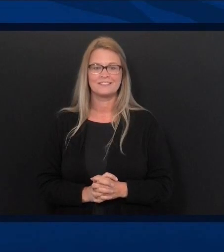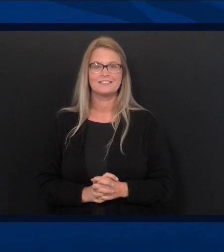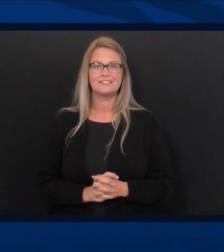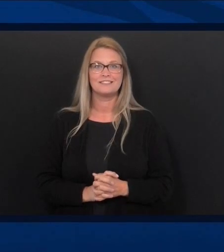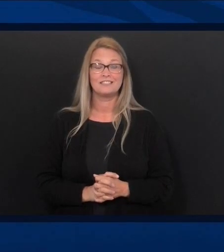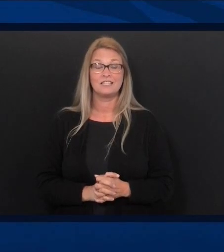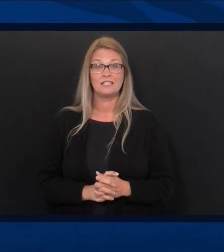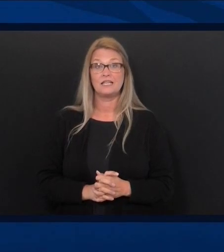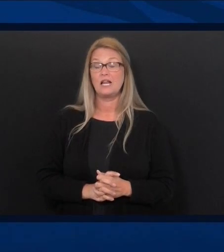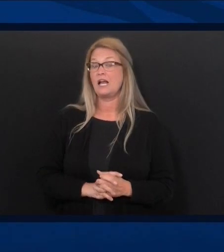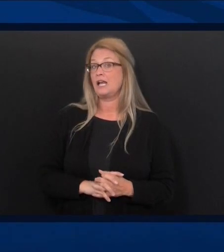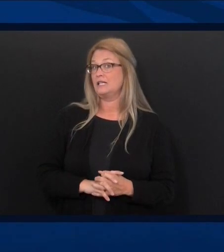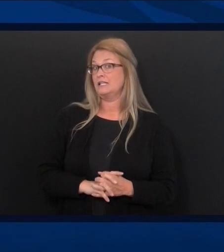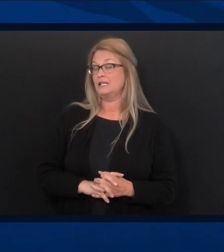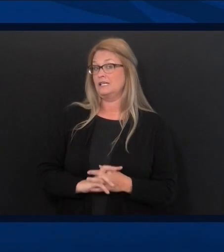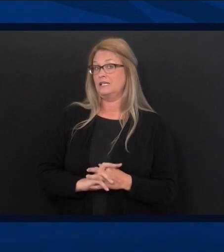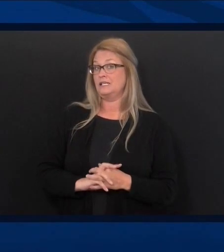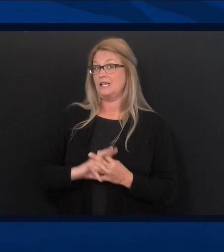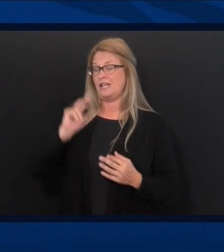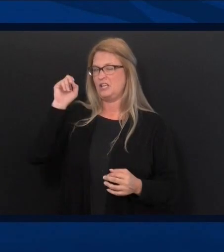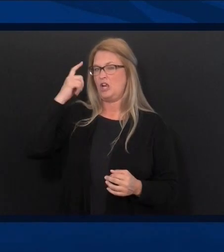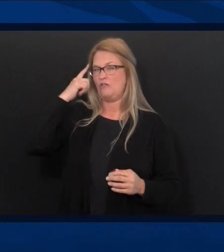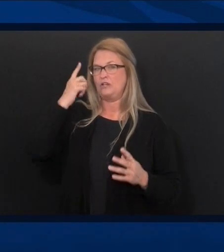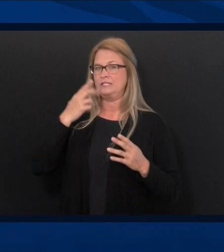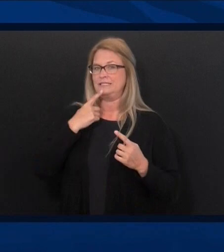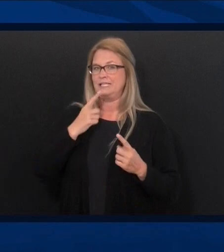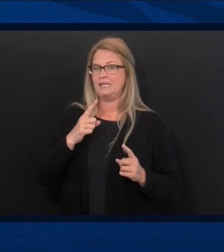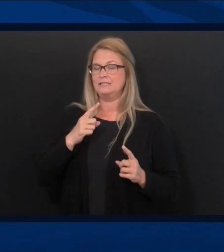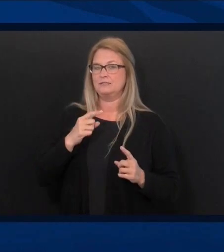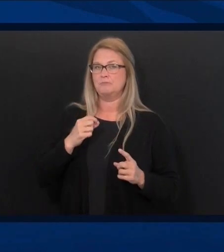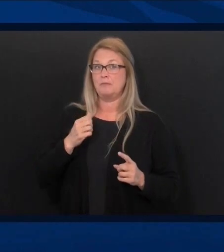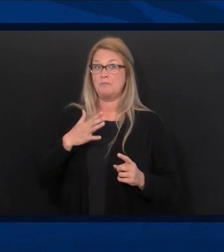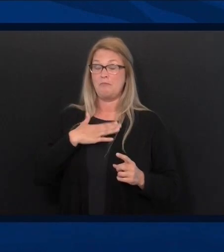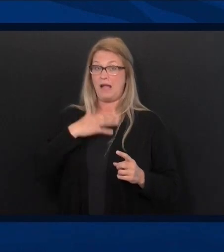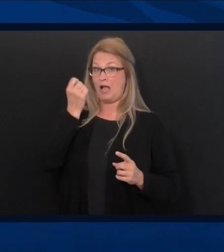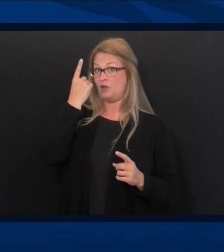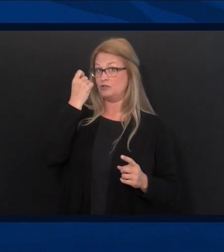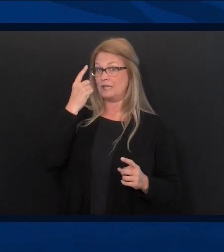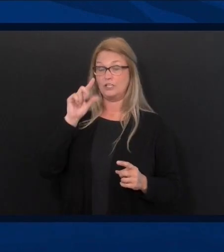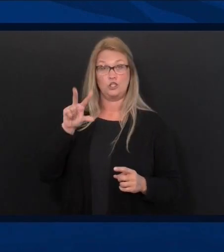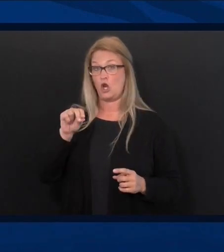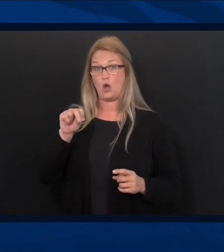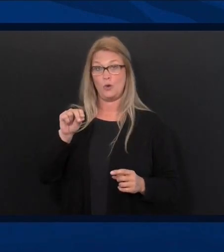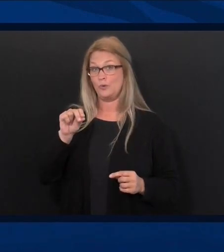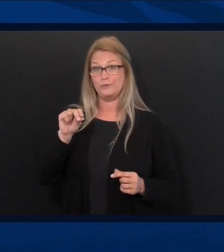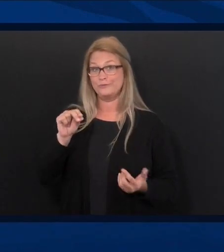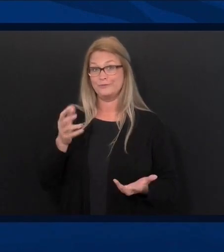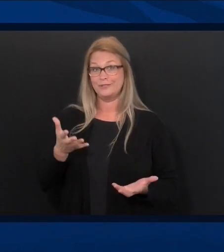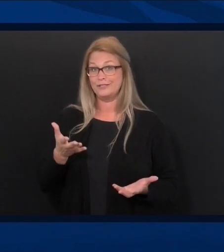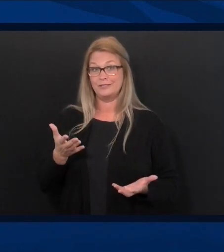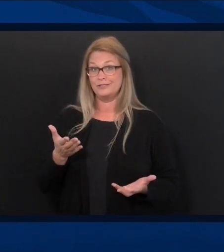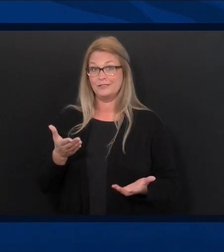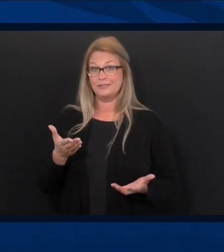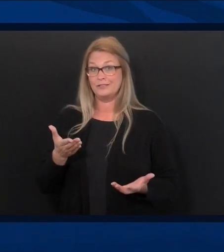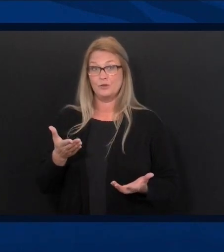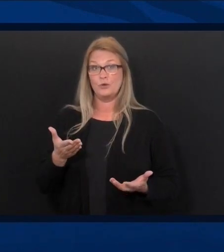Brad, to my knowledge, and I'll have our other experts weigh in, but no, you